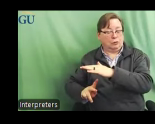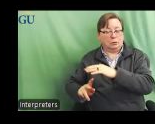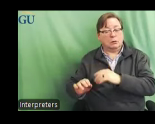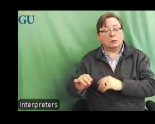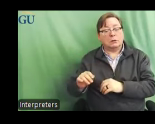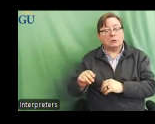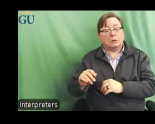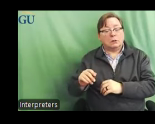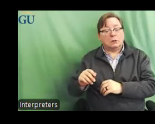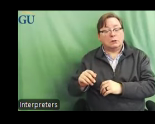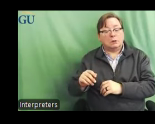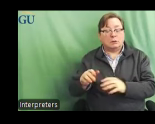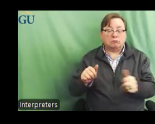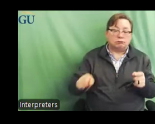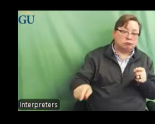decision there